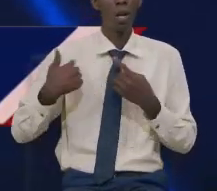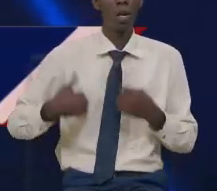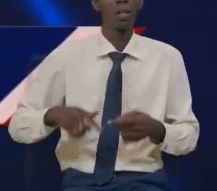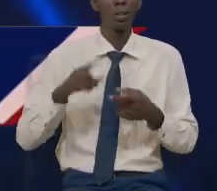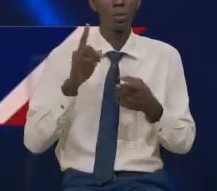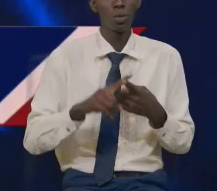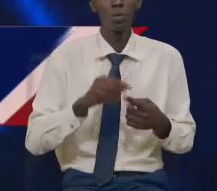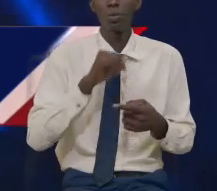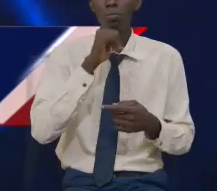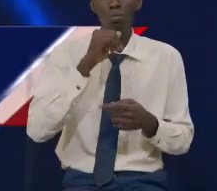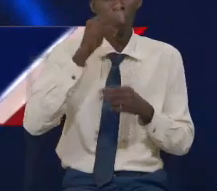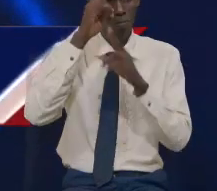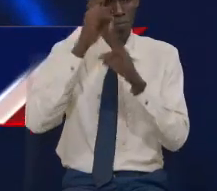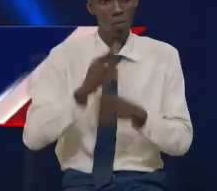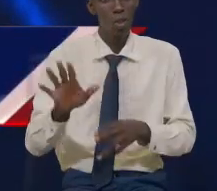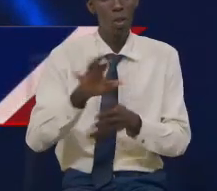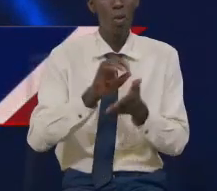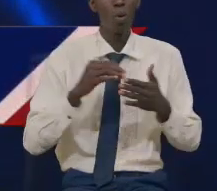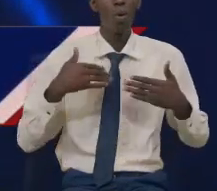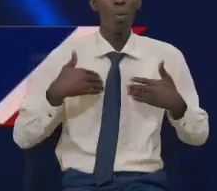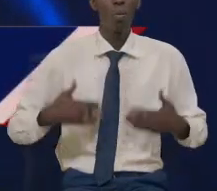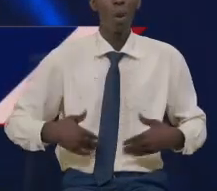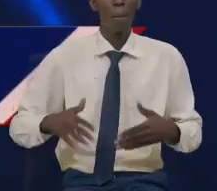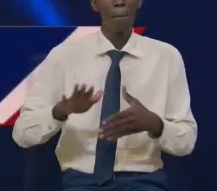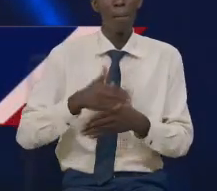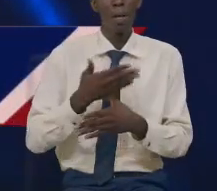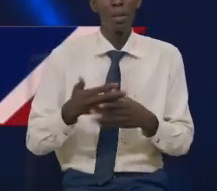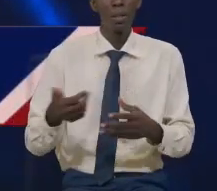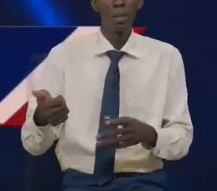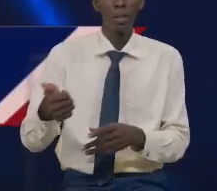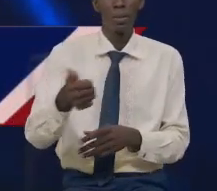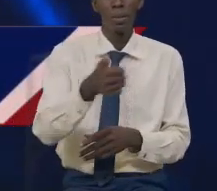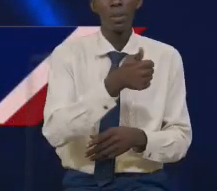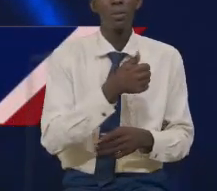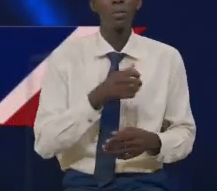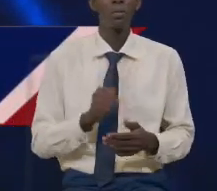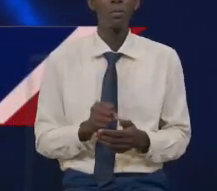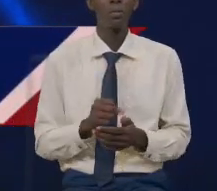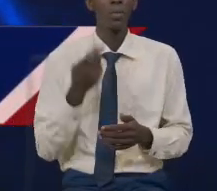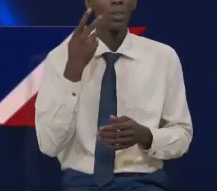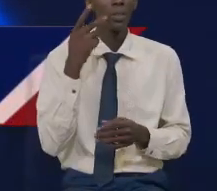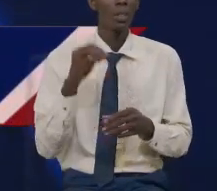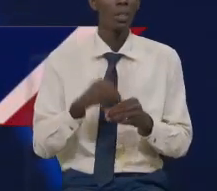dishonor their own bodies between themselves.